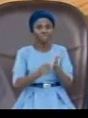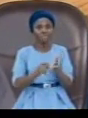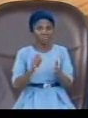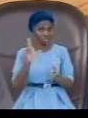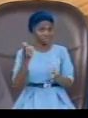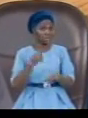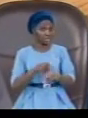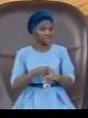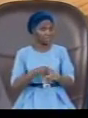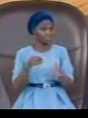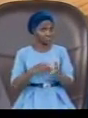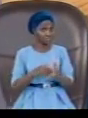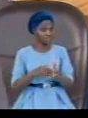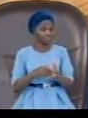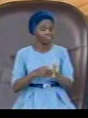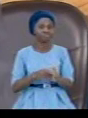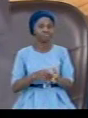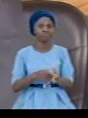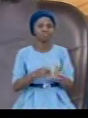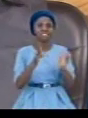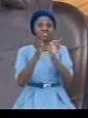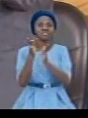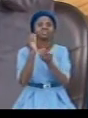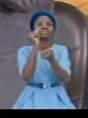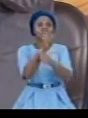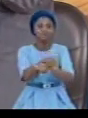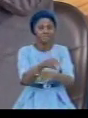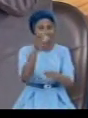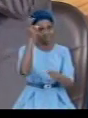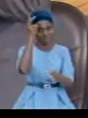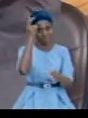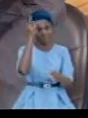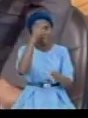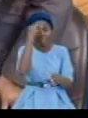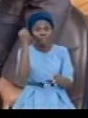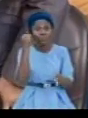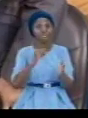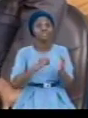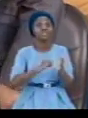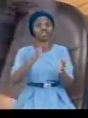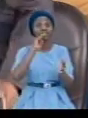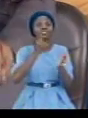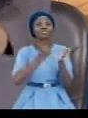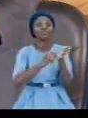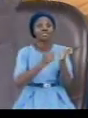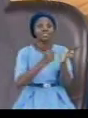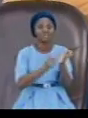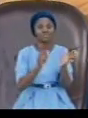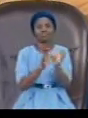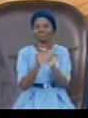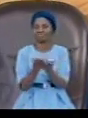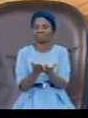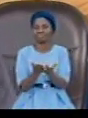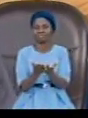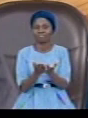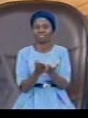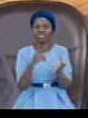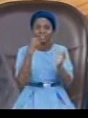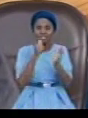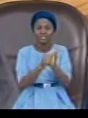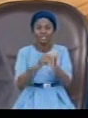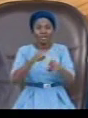again, he overcame the devil because it is written. It says, for it is